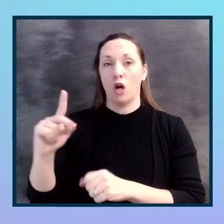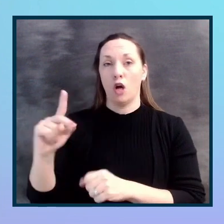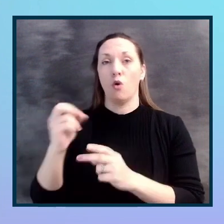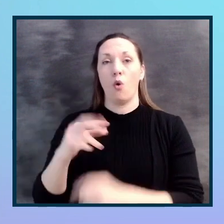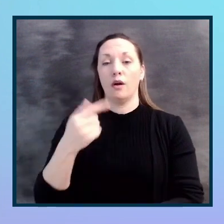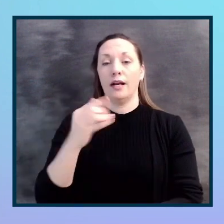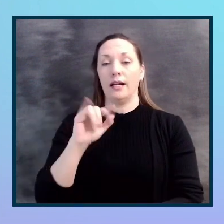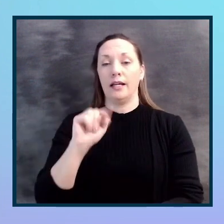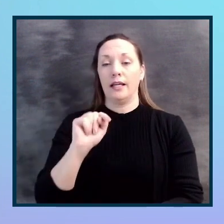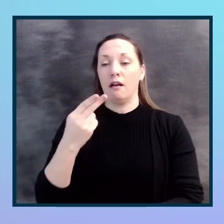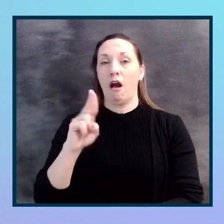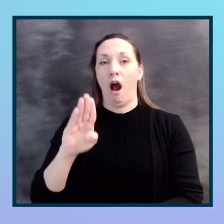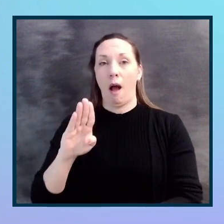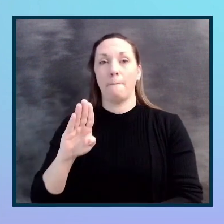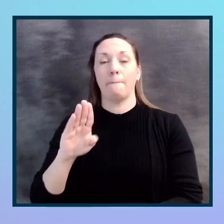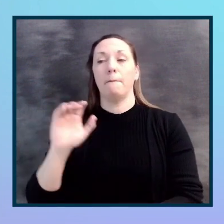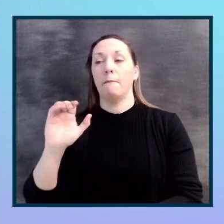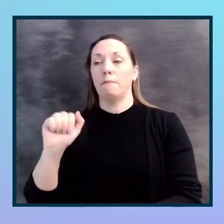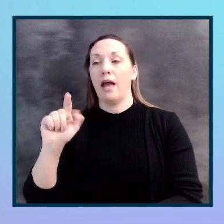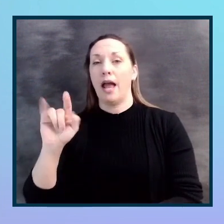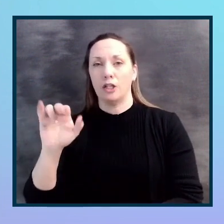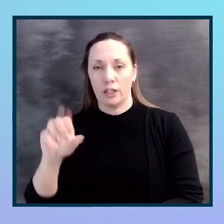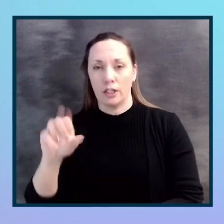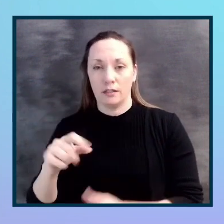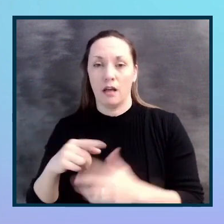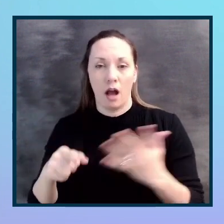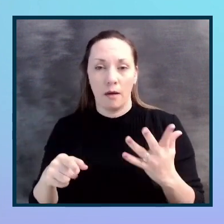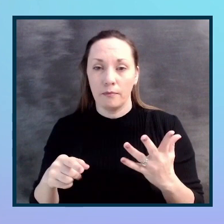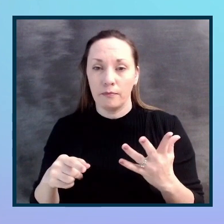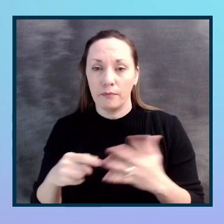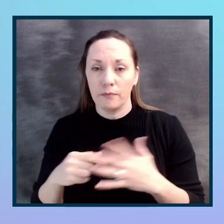Actions or SonarQube, it is a paid product.